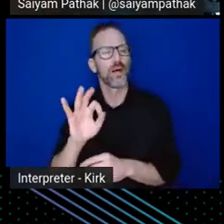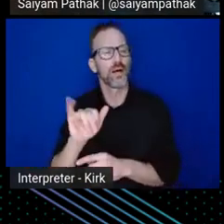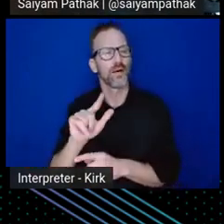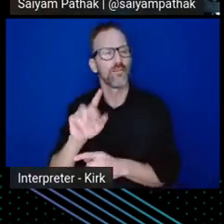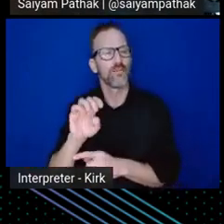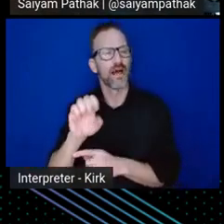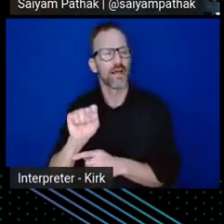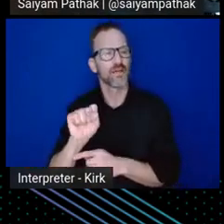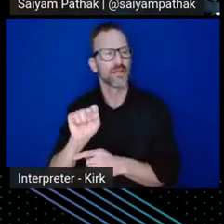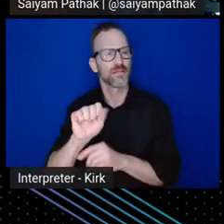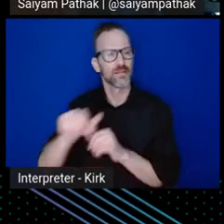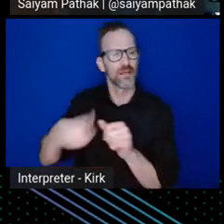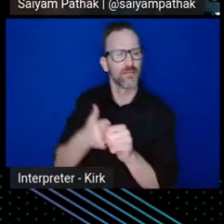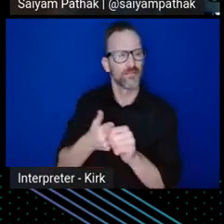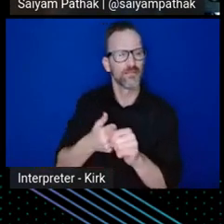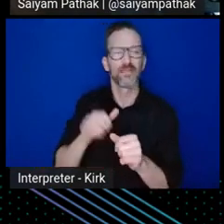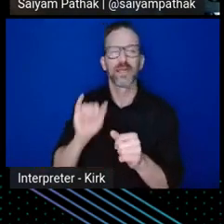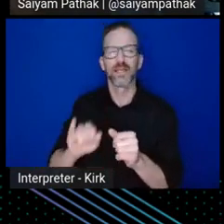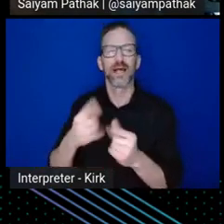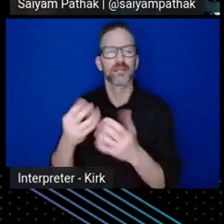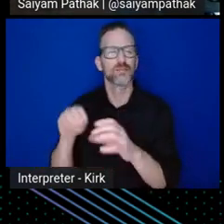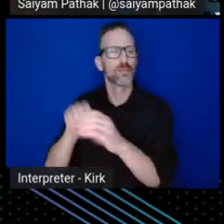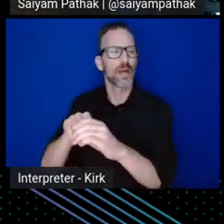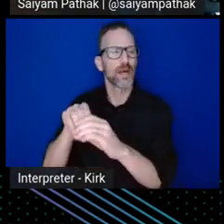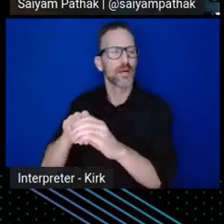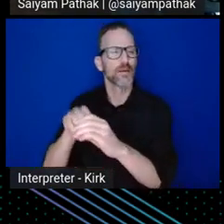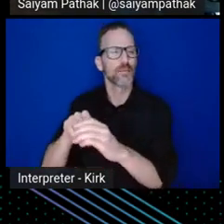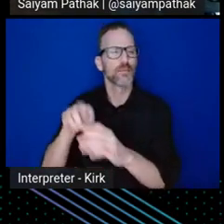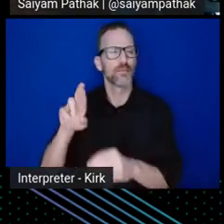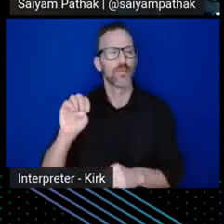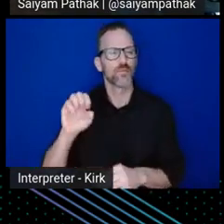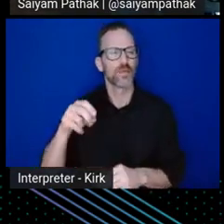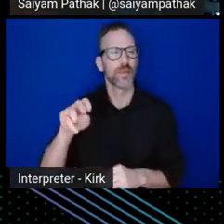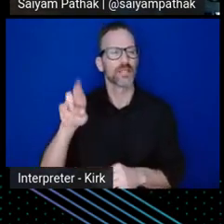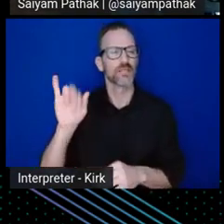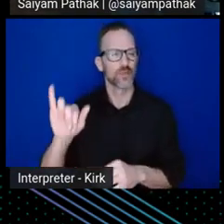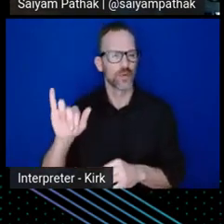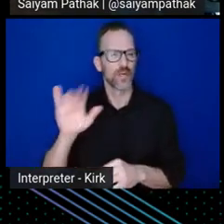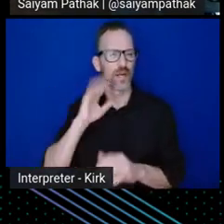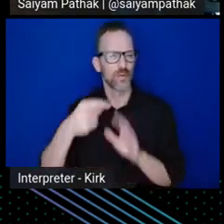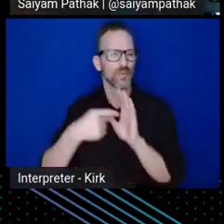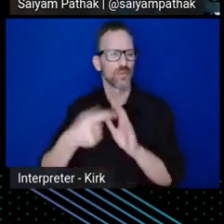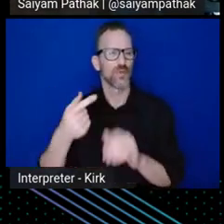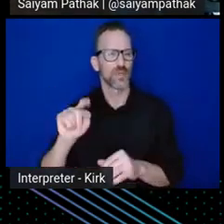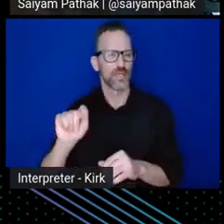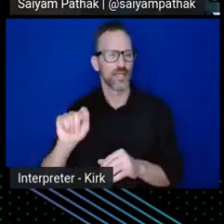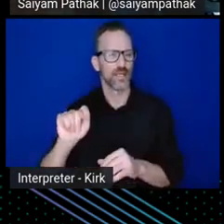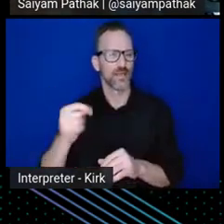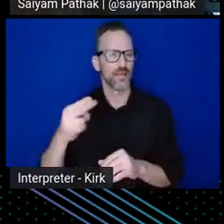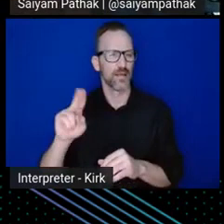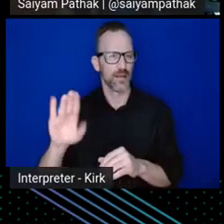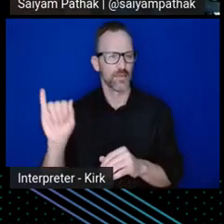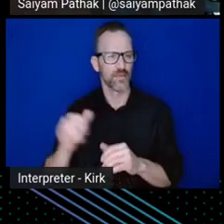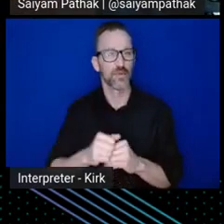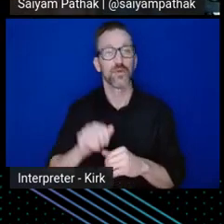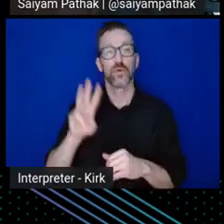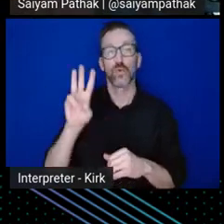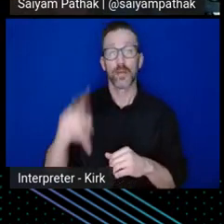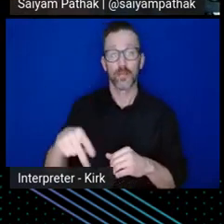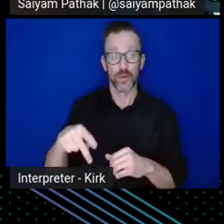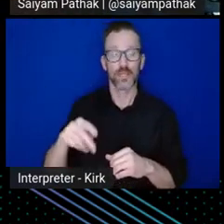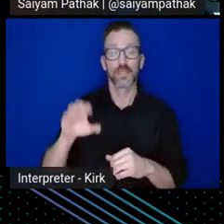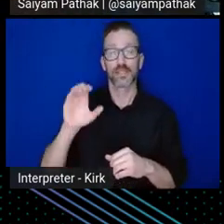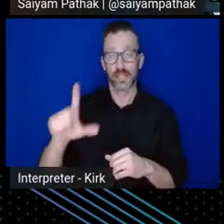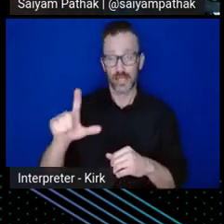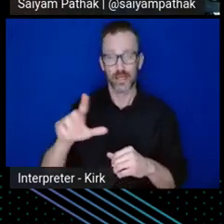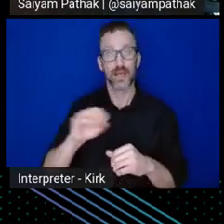simple repository and files. I'll show you in the GitHub as well. So let's talk about the Waypoint HCL, which is obviously the core and the essence